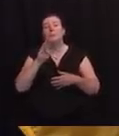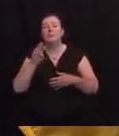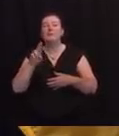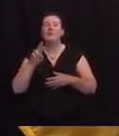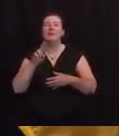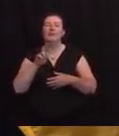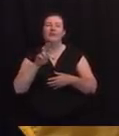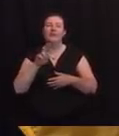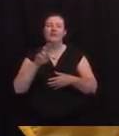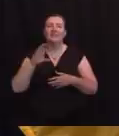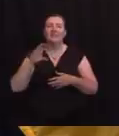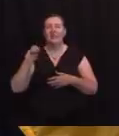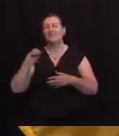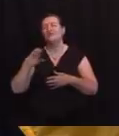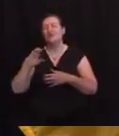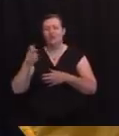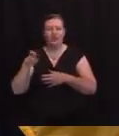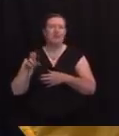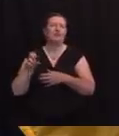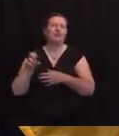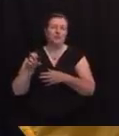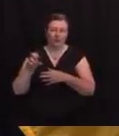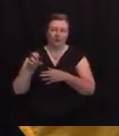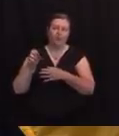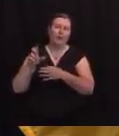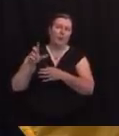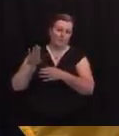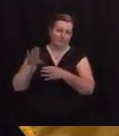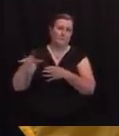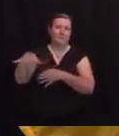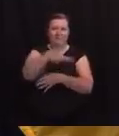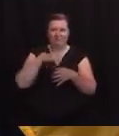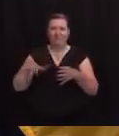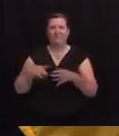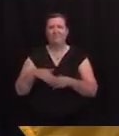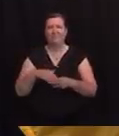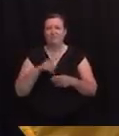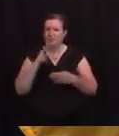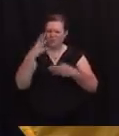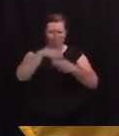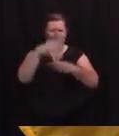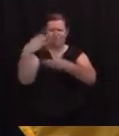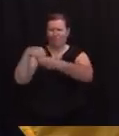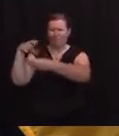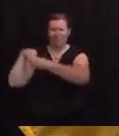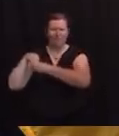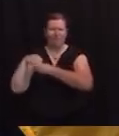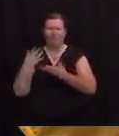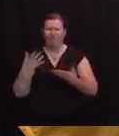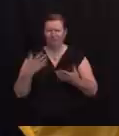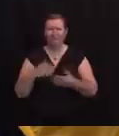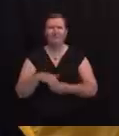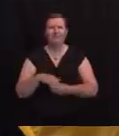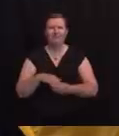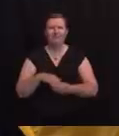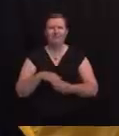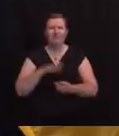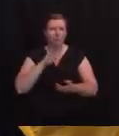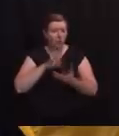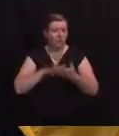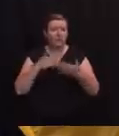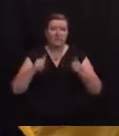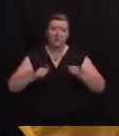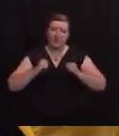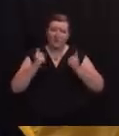tour weekly bike rides to Sandy Hook. Nelson has left behind his wife of 36 years,